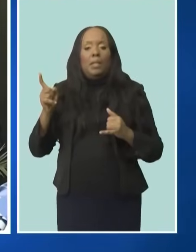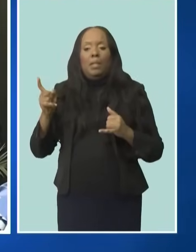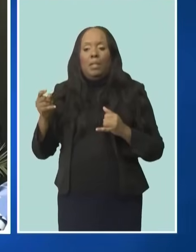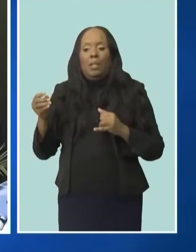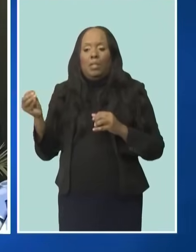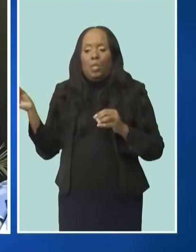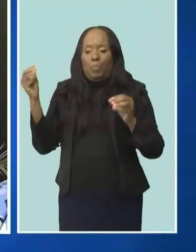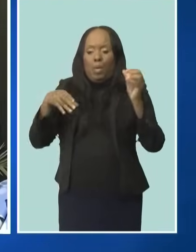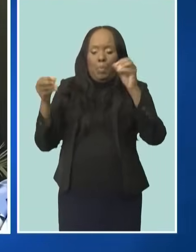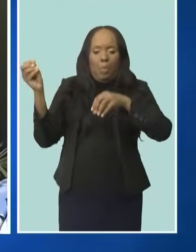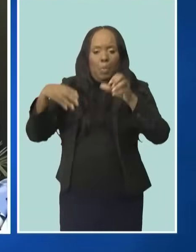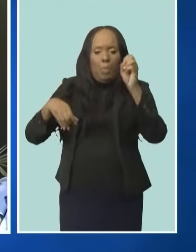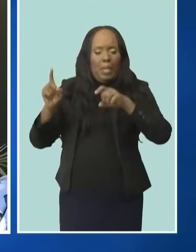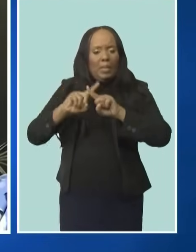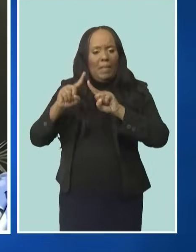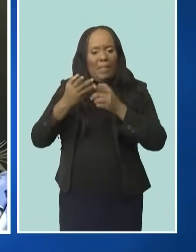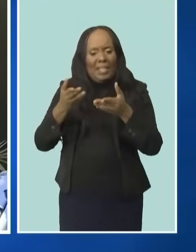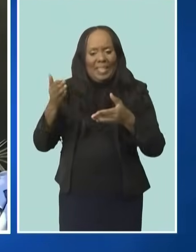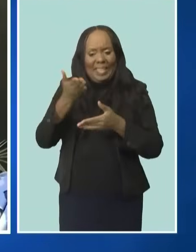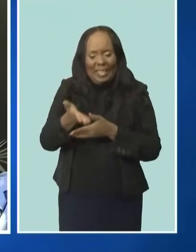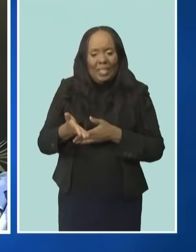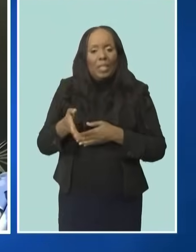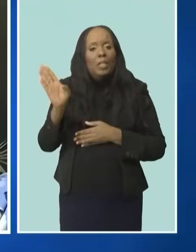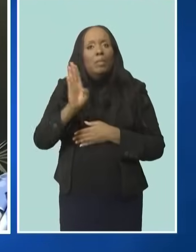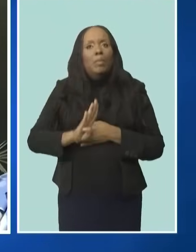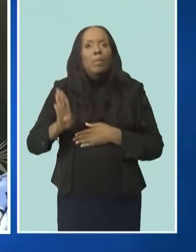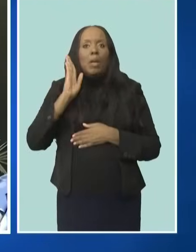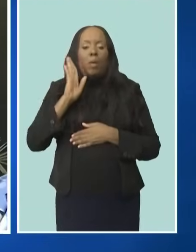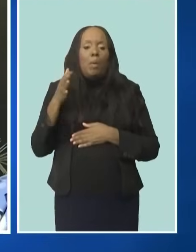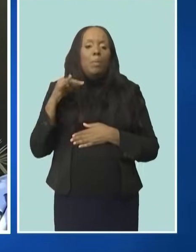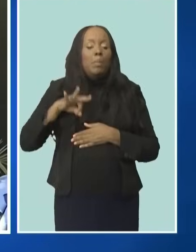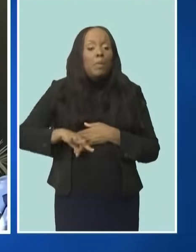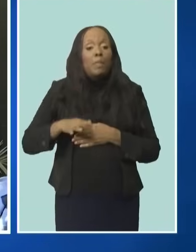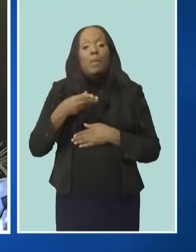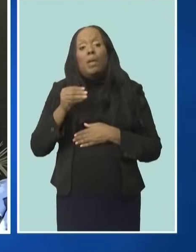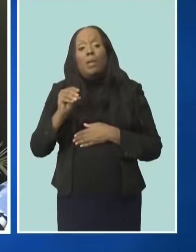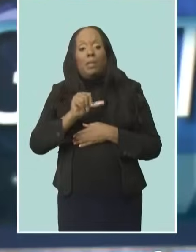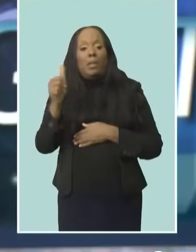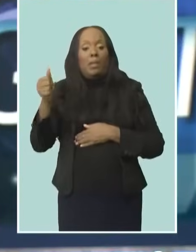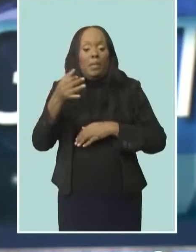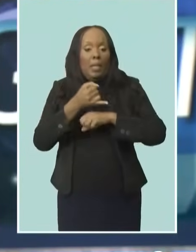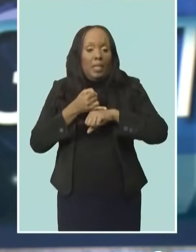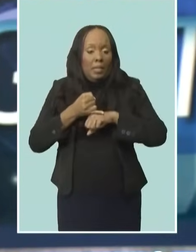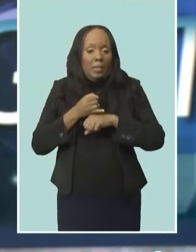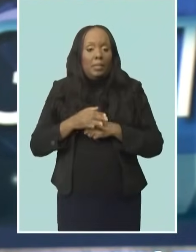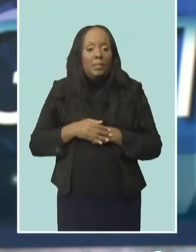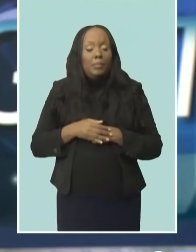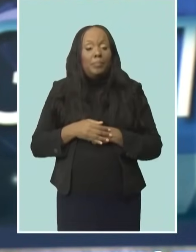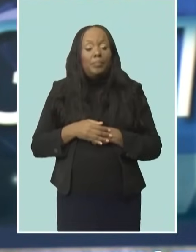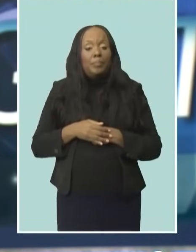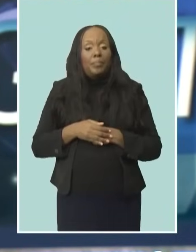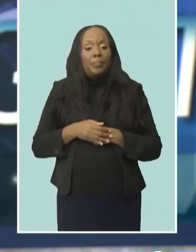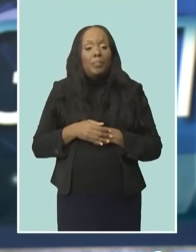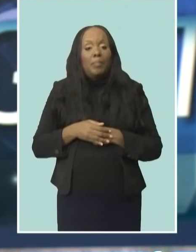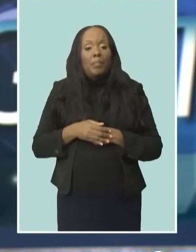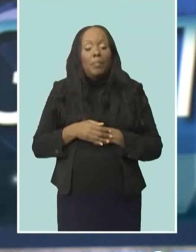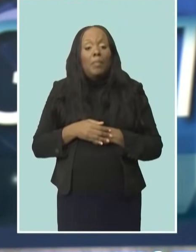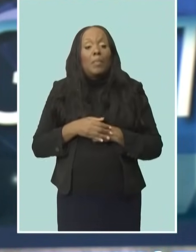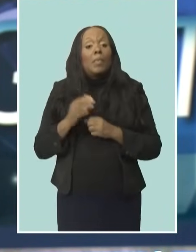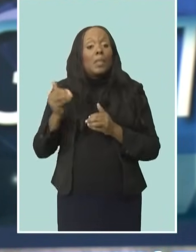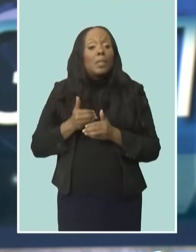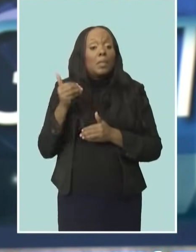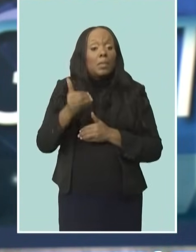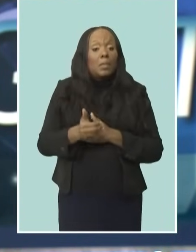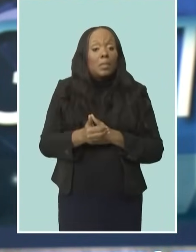filled and it serves its purpose, Barbados can only benefit, as can the rest of the Caribbean. Coming up on Newsnight, a husband and wife